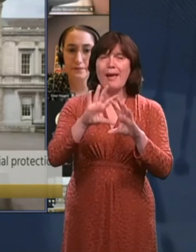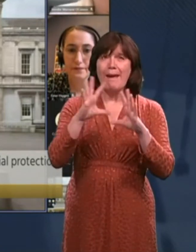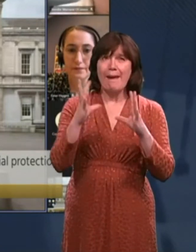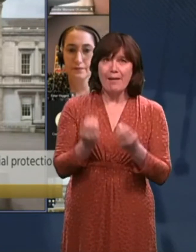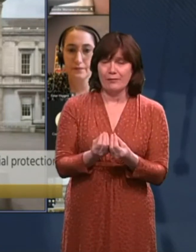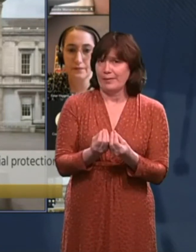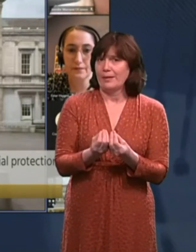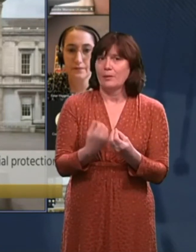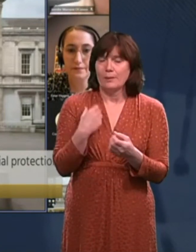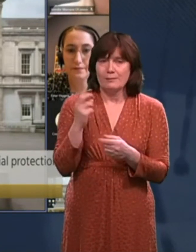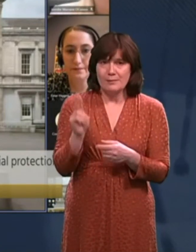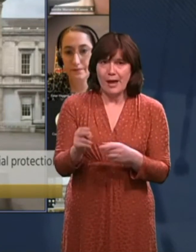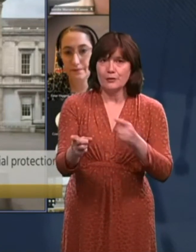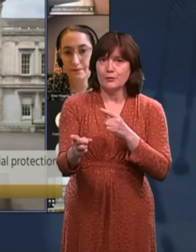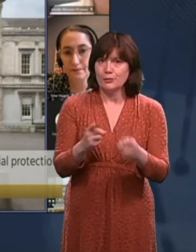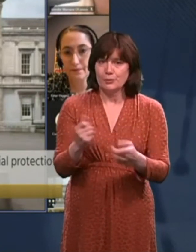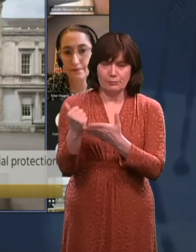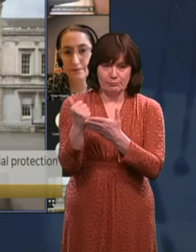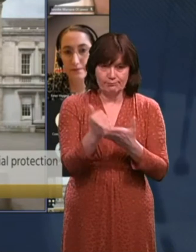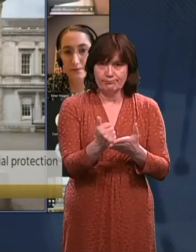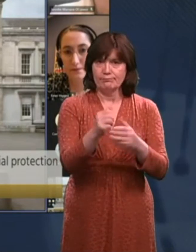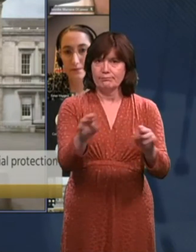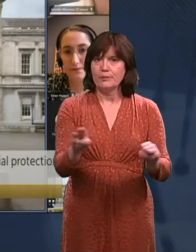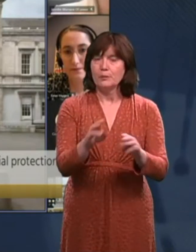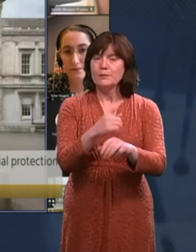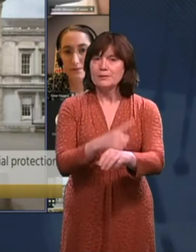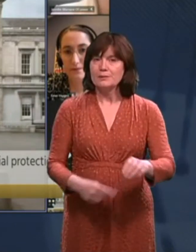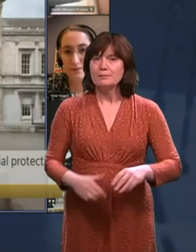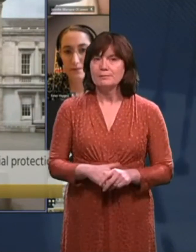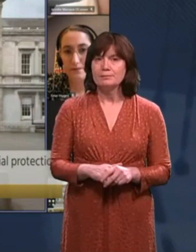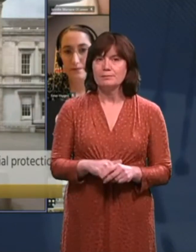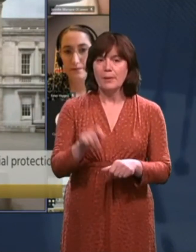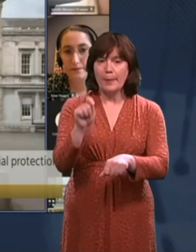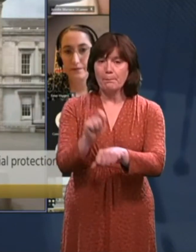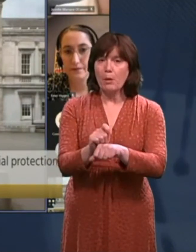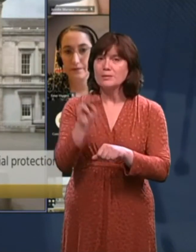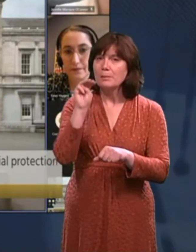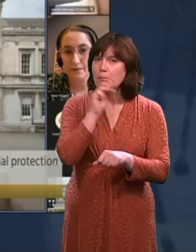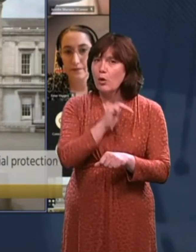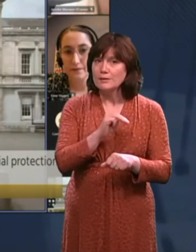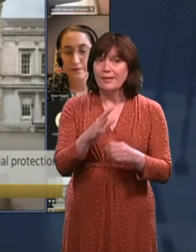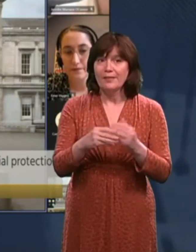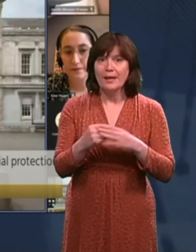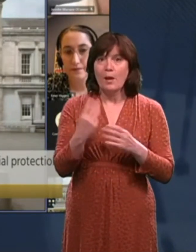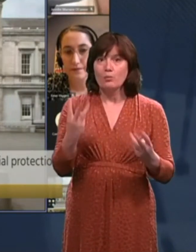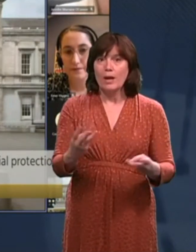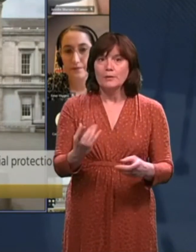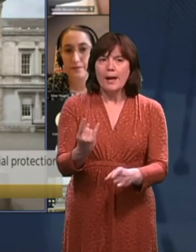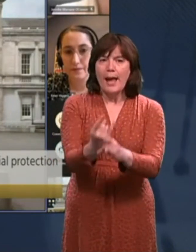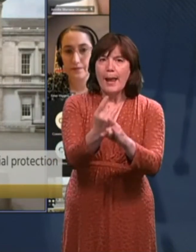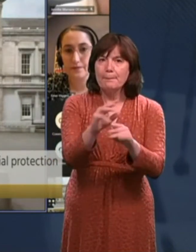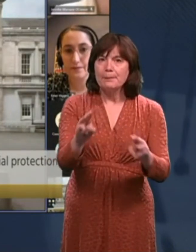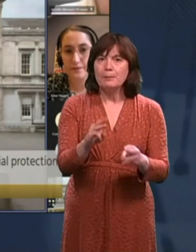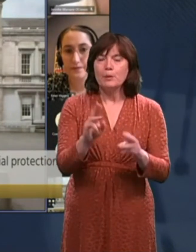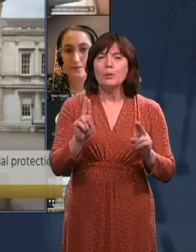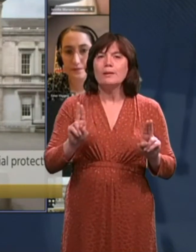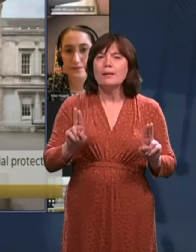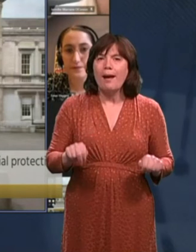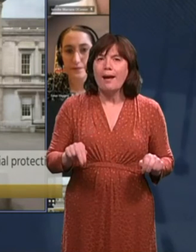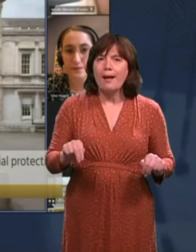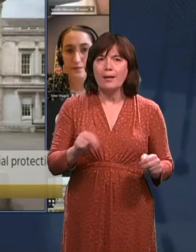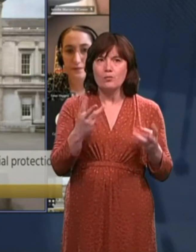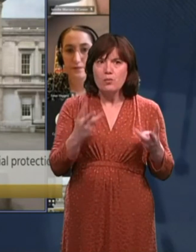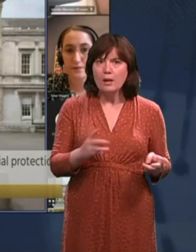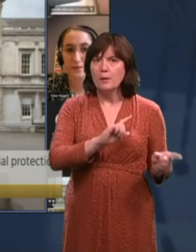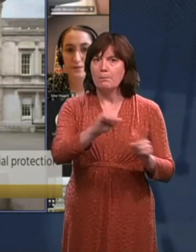support people with disabilities. But the most important thing I want to see is to try and help people who can go back to work,